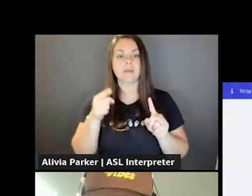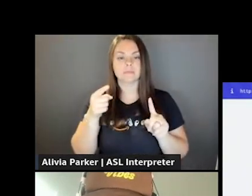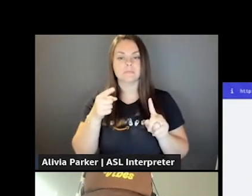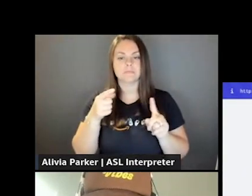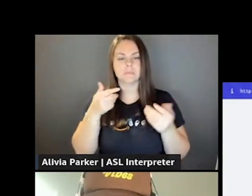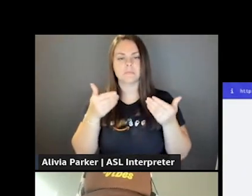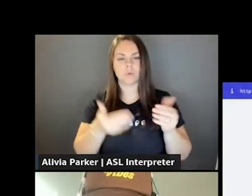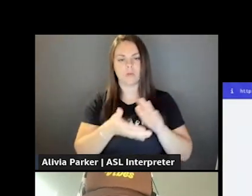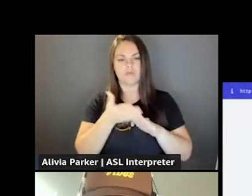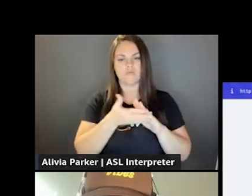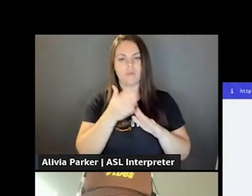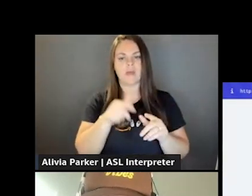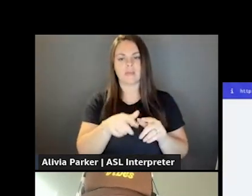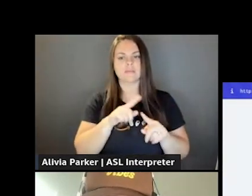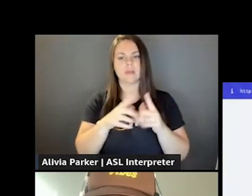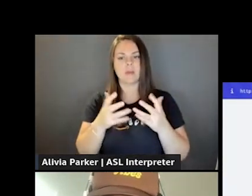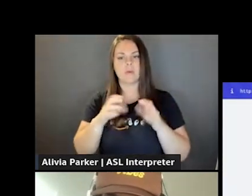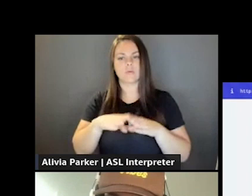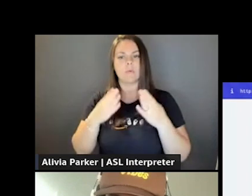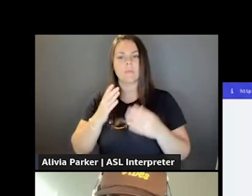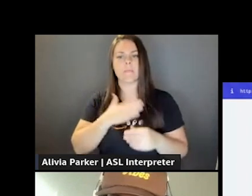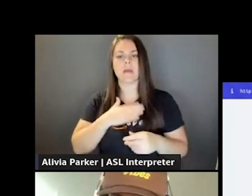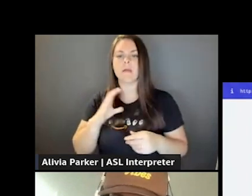Here is my lovely console.